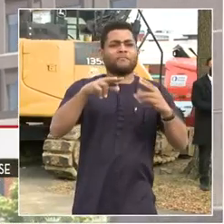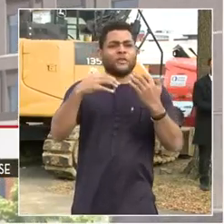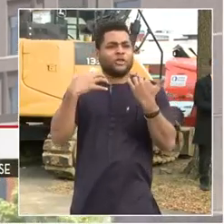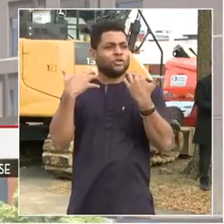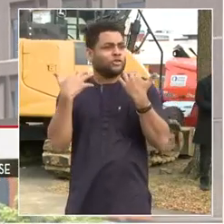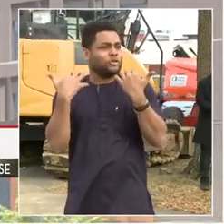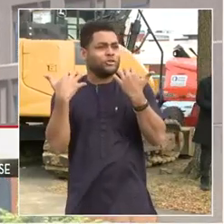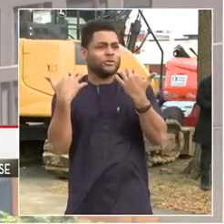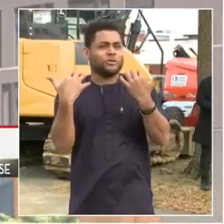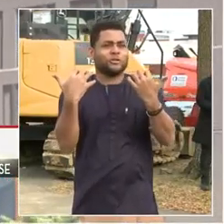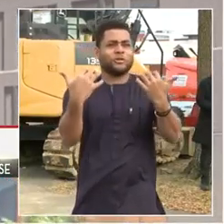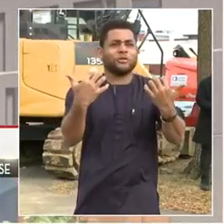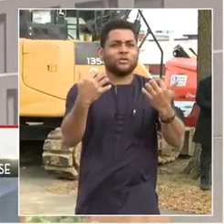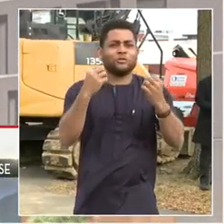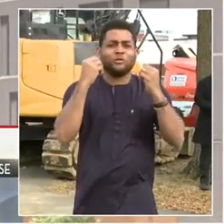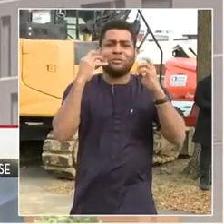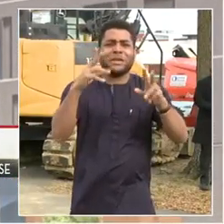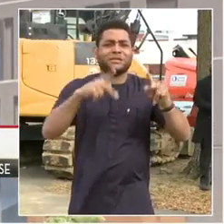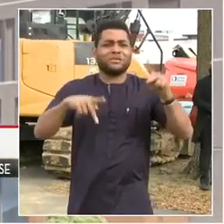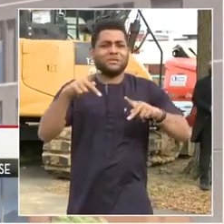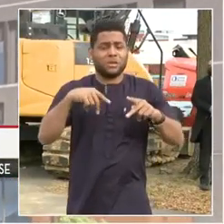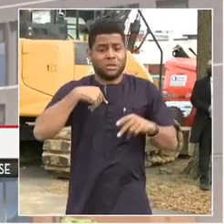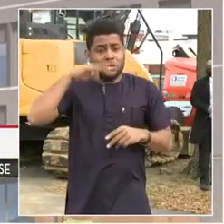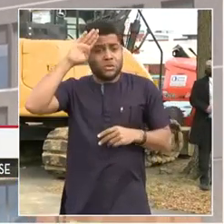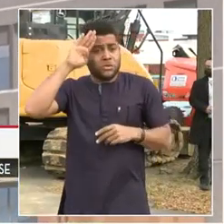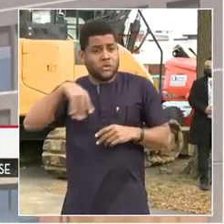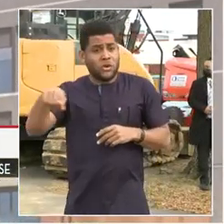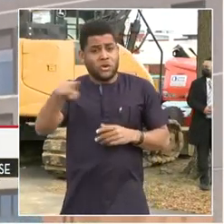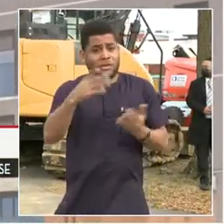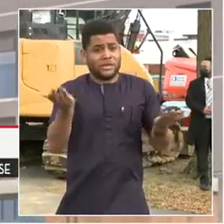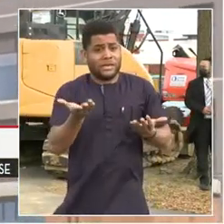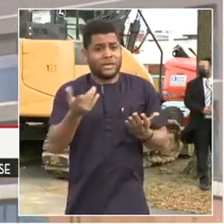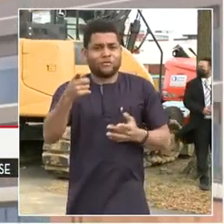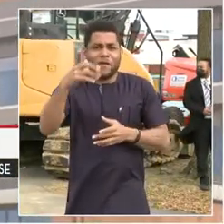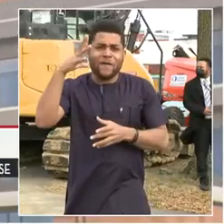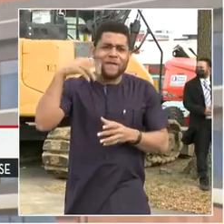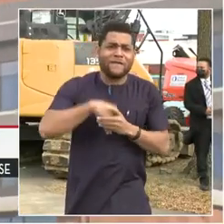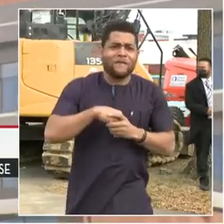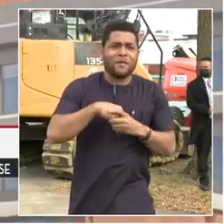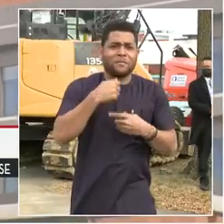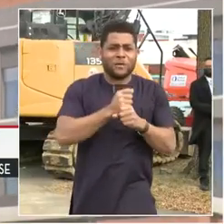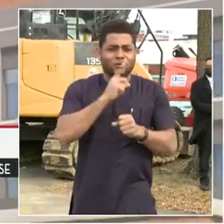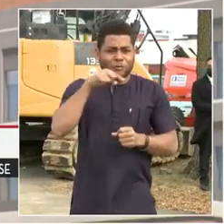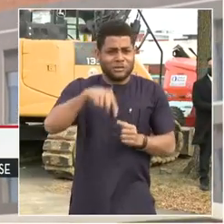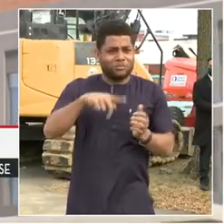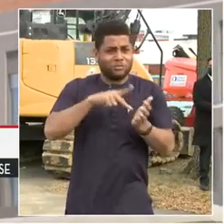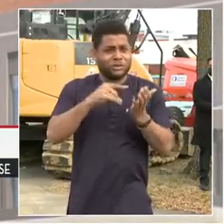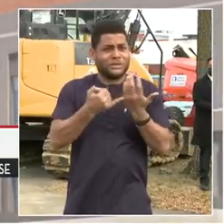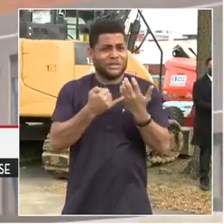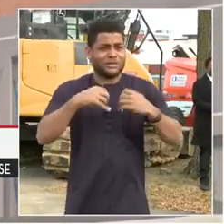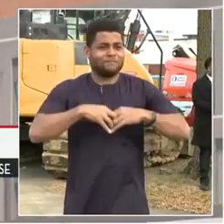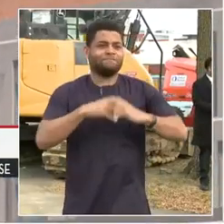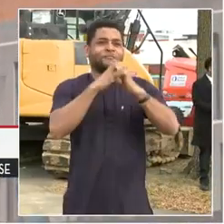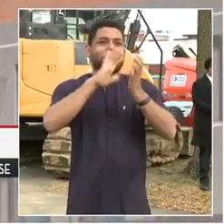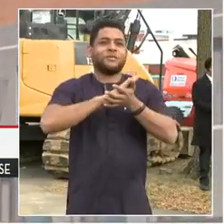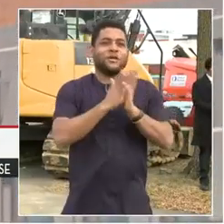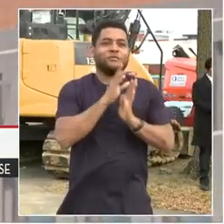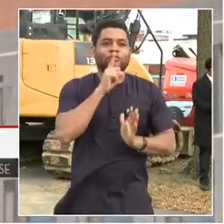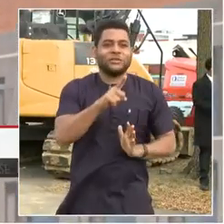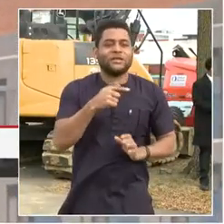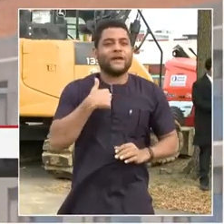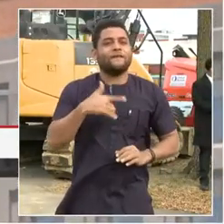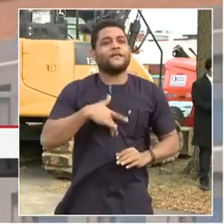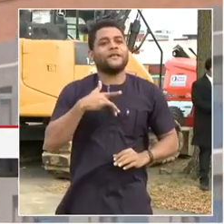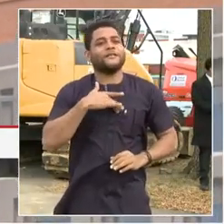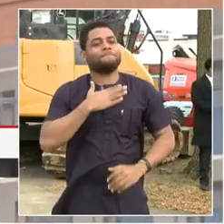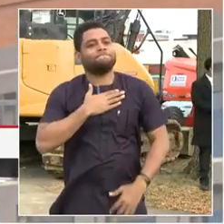and I know everybody here had a hand in making this a reality. And I feel so privileged to be